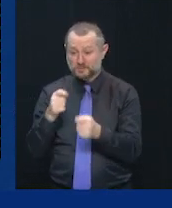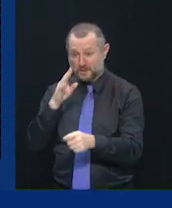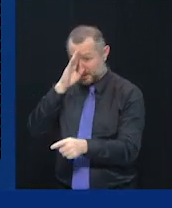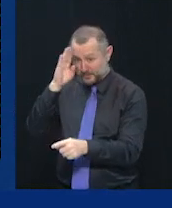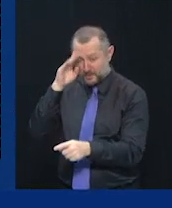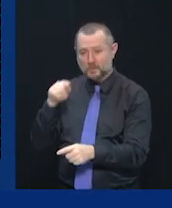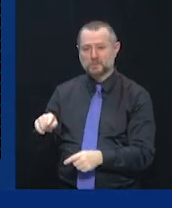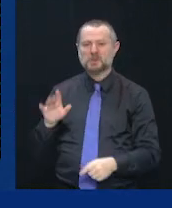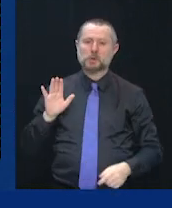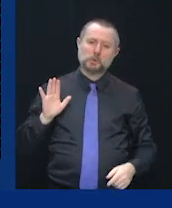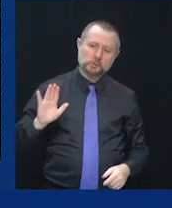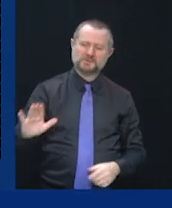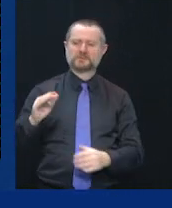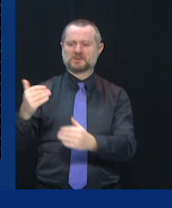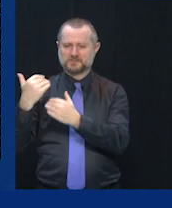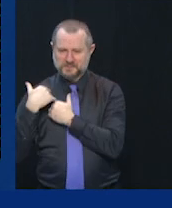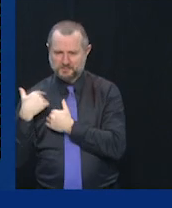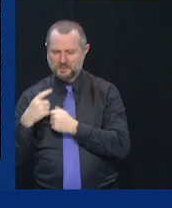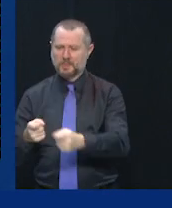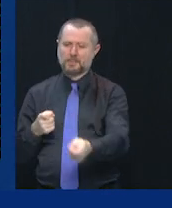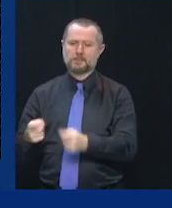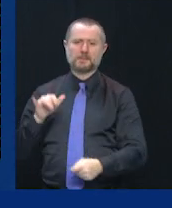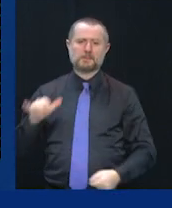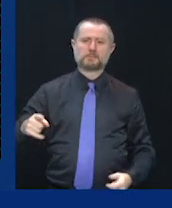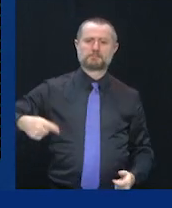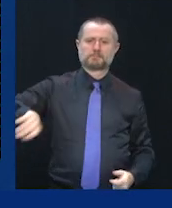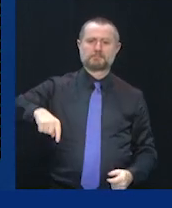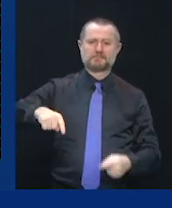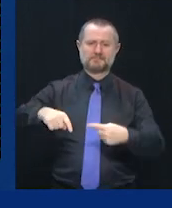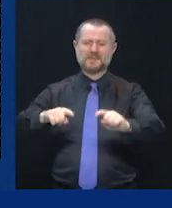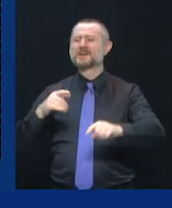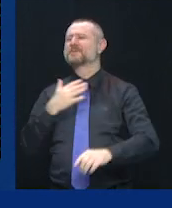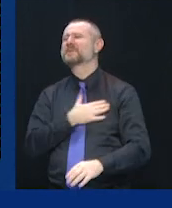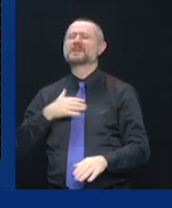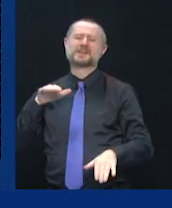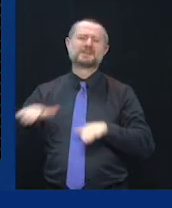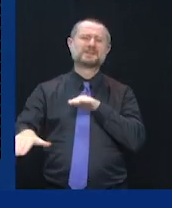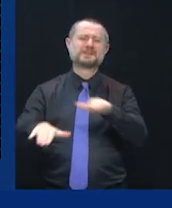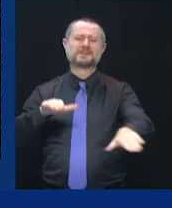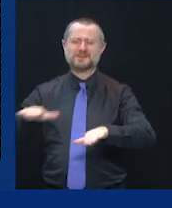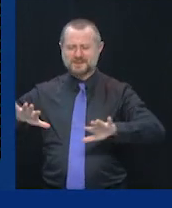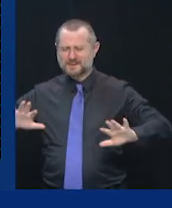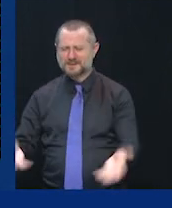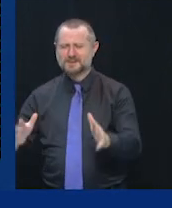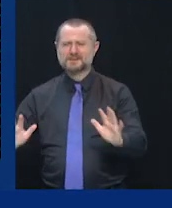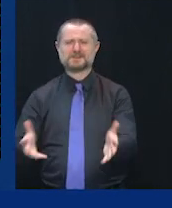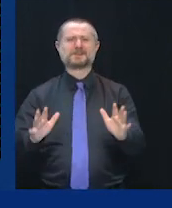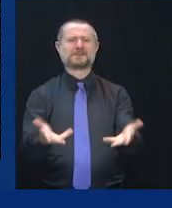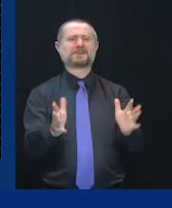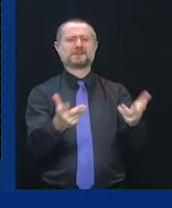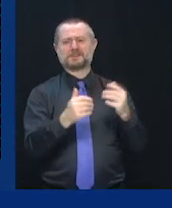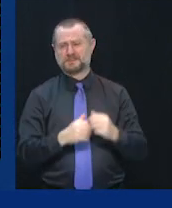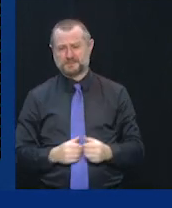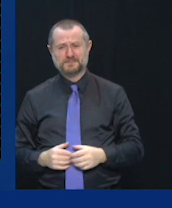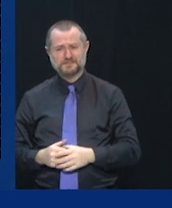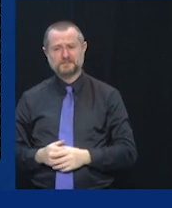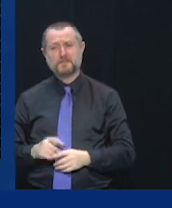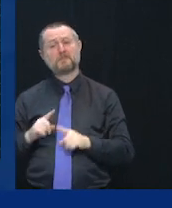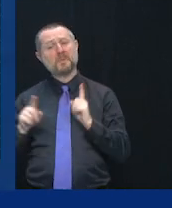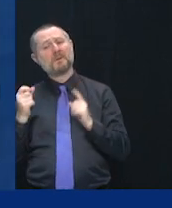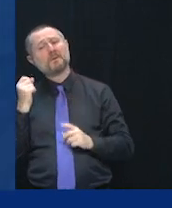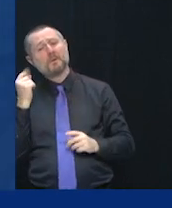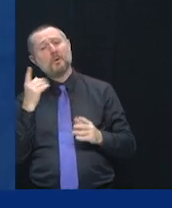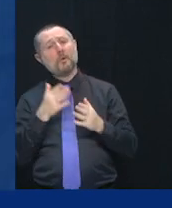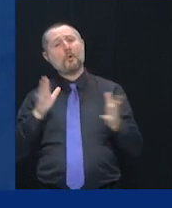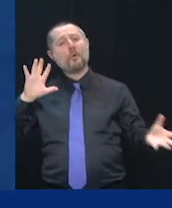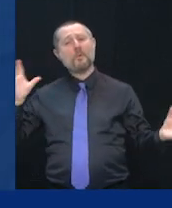your hospitals. Please get the performance up. But overall, it has been a